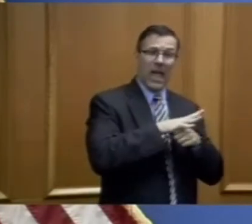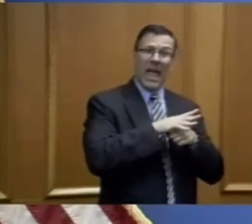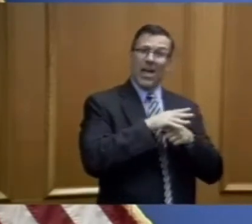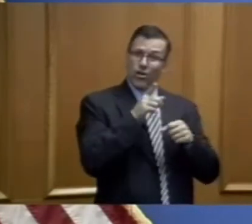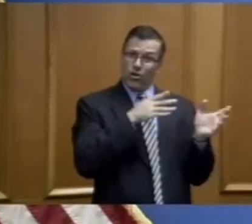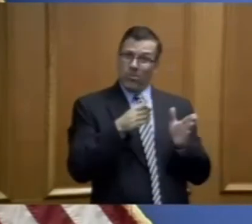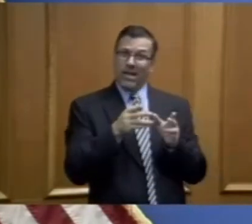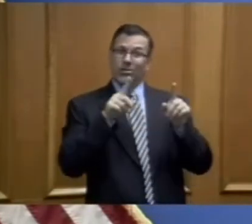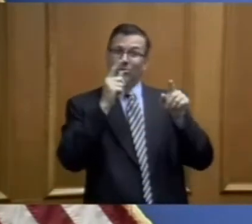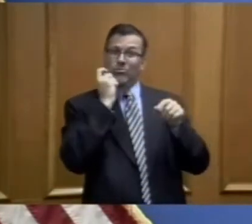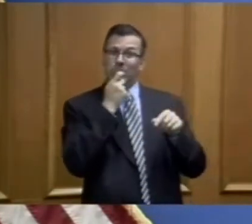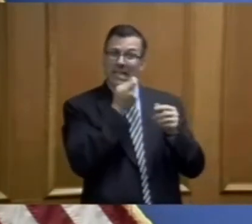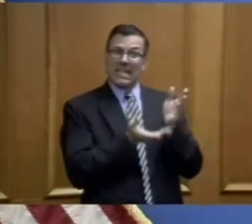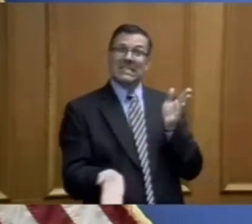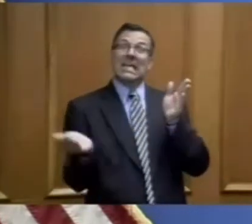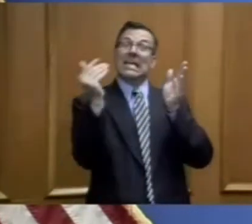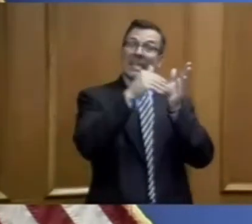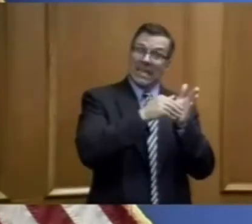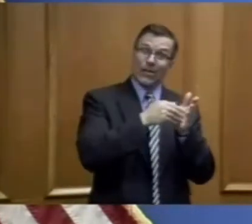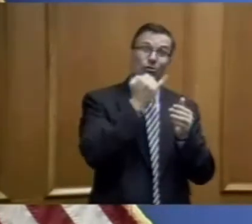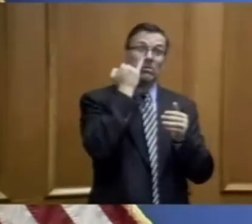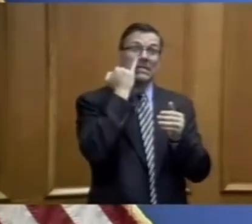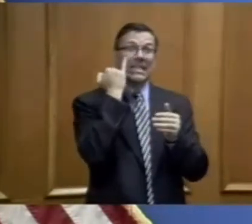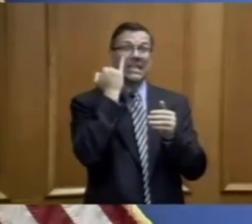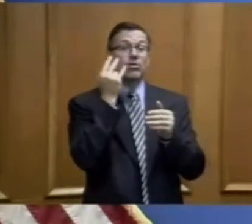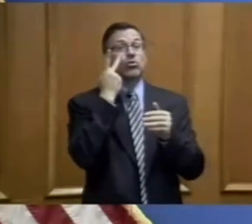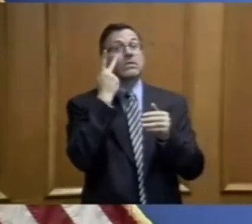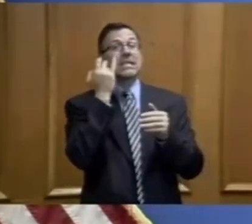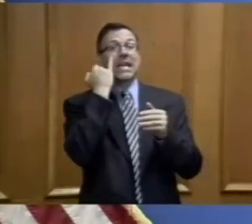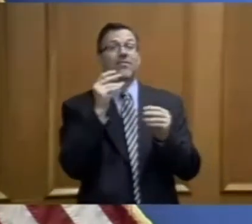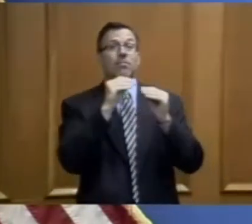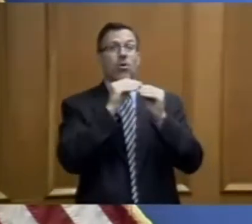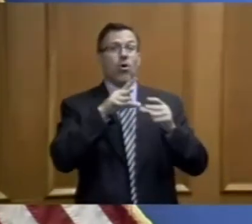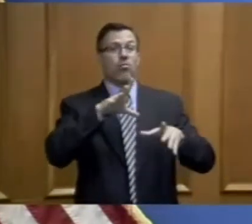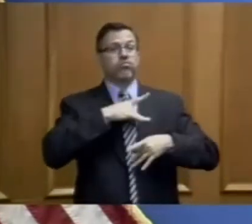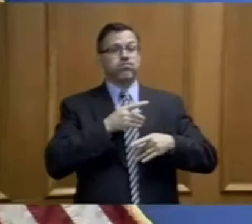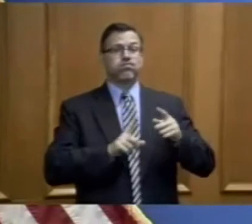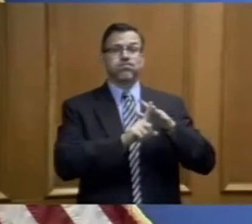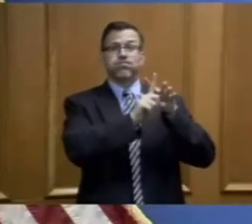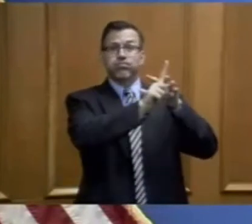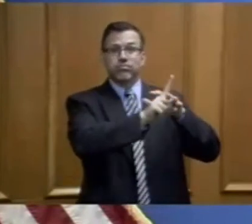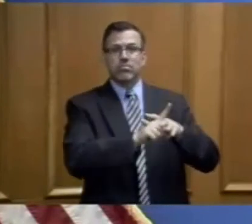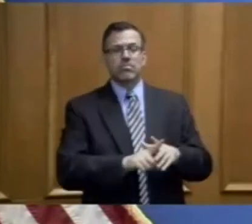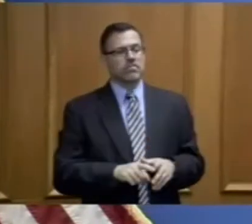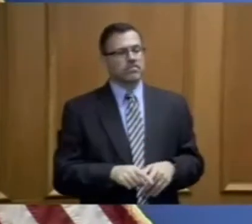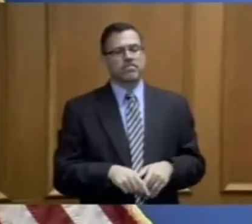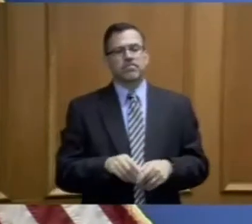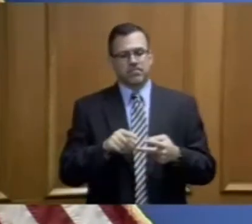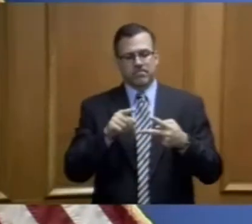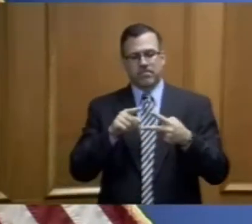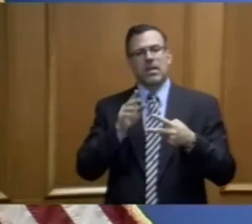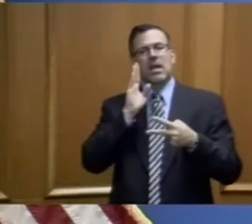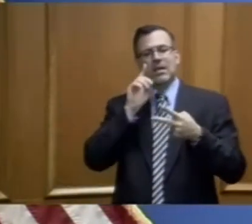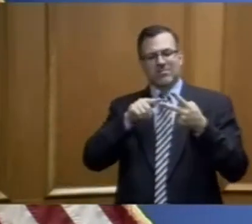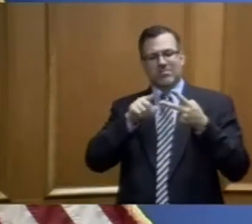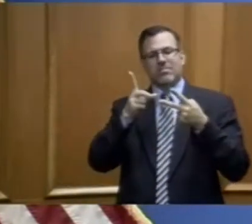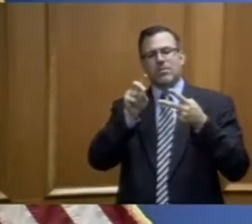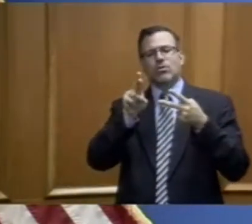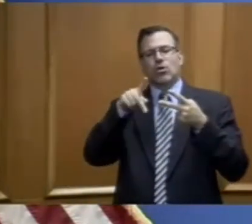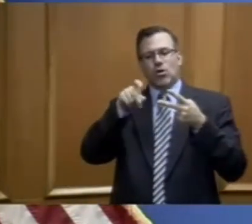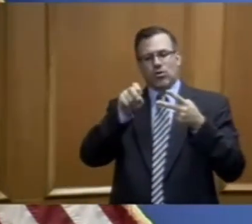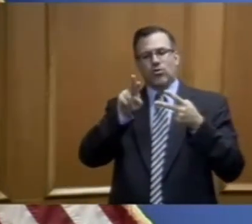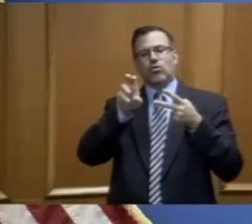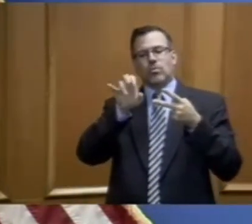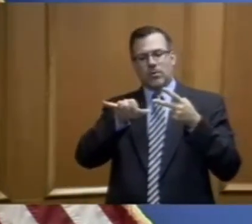other inmates have since gotten sick? I'll let Dr. Piercy talk about the testing strategy